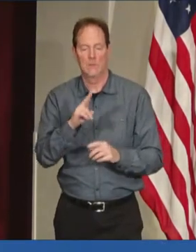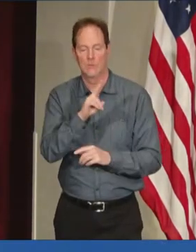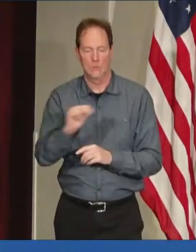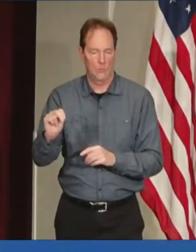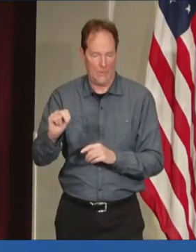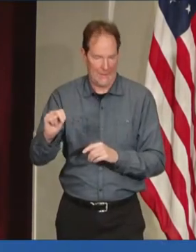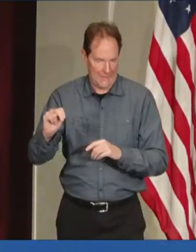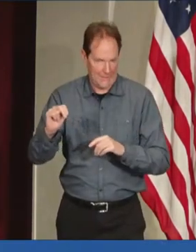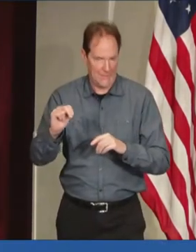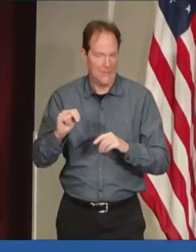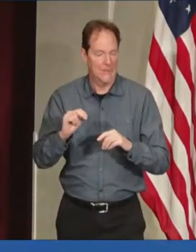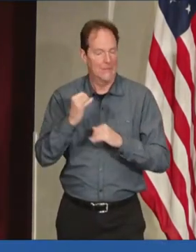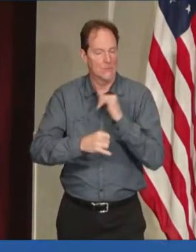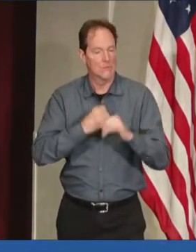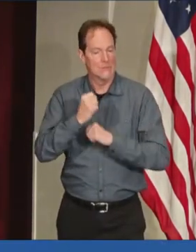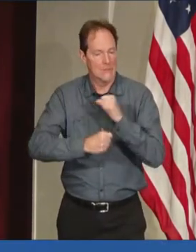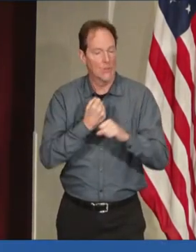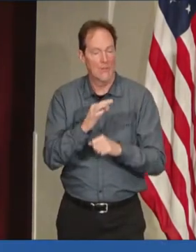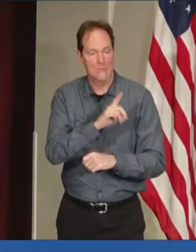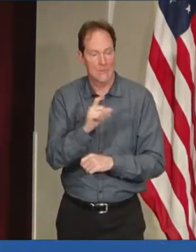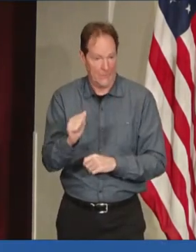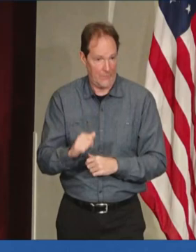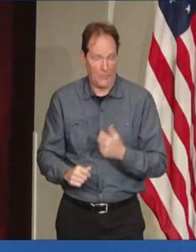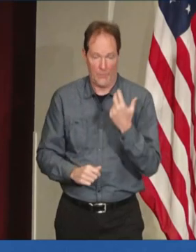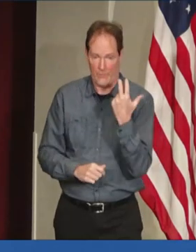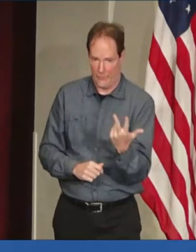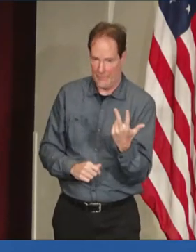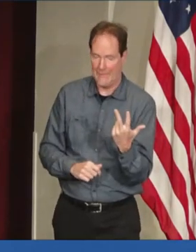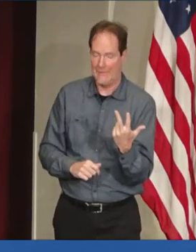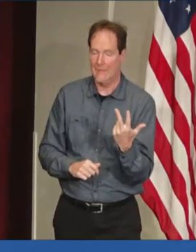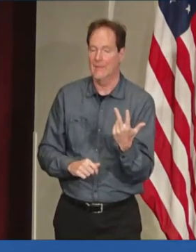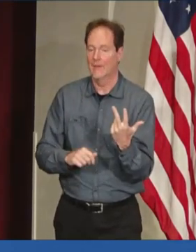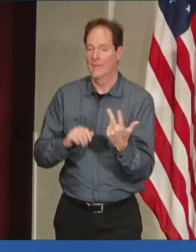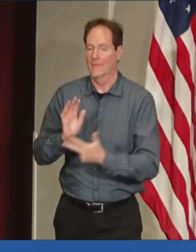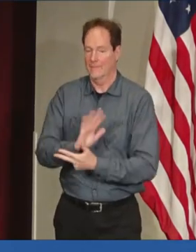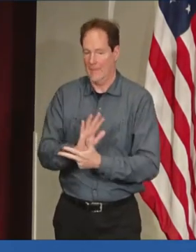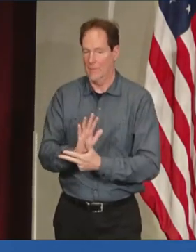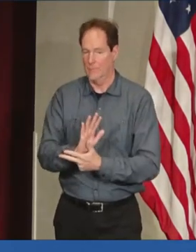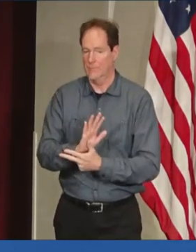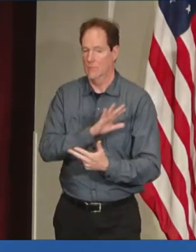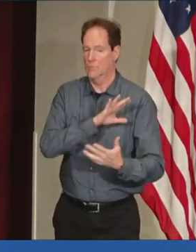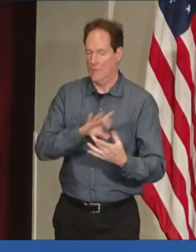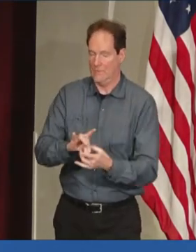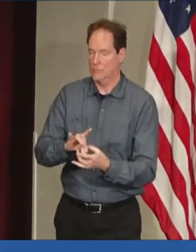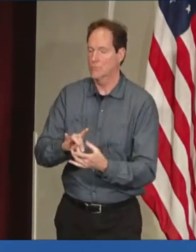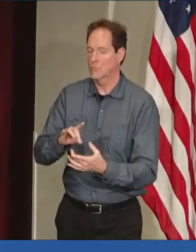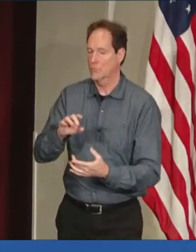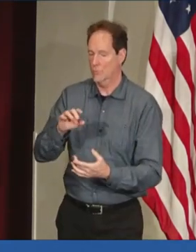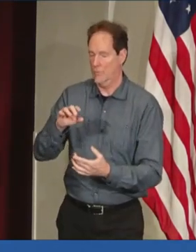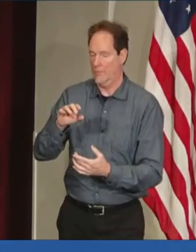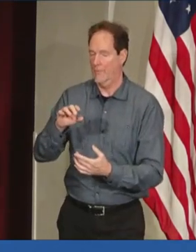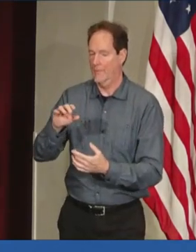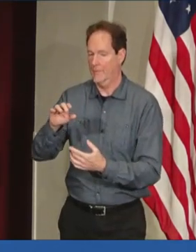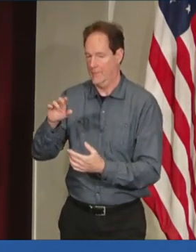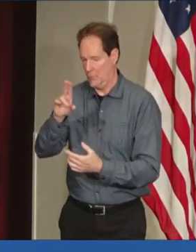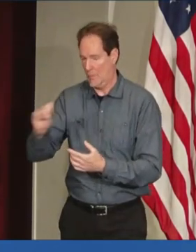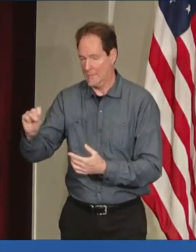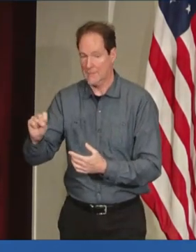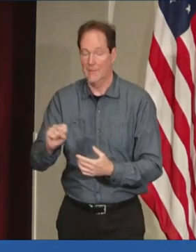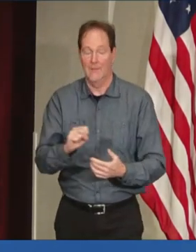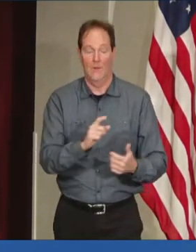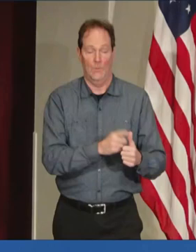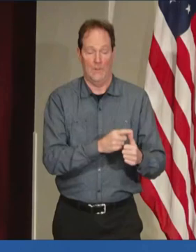Year of Disabled People, there were three international documentaries that were done on the U.S., one by the Brits, one by the Canadians, and one